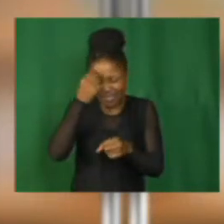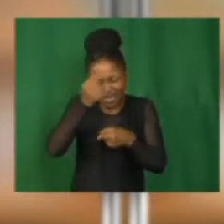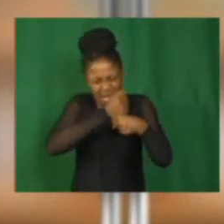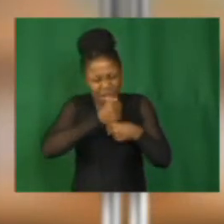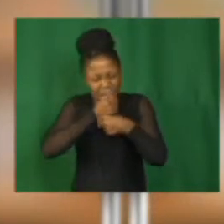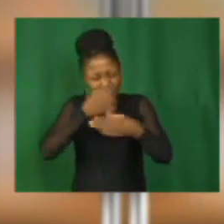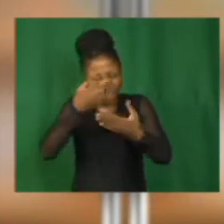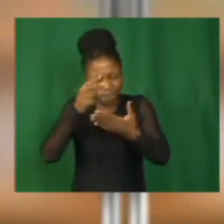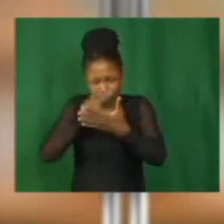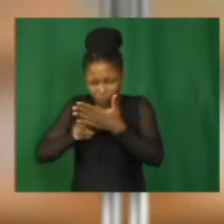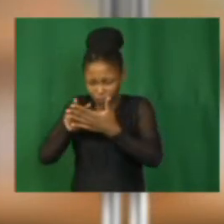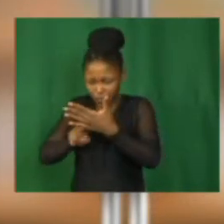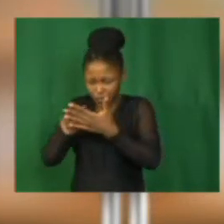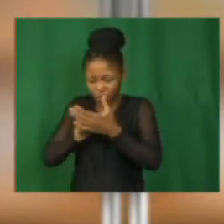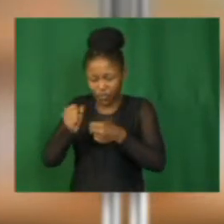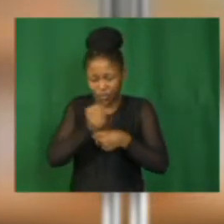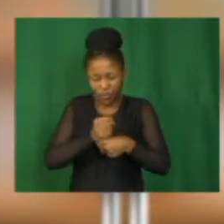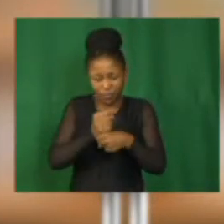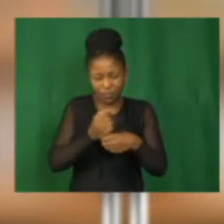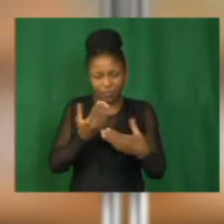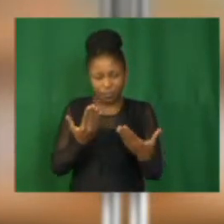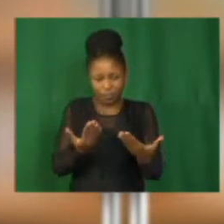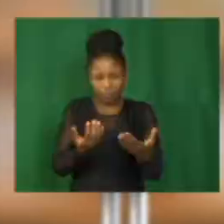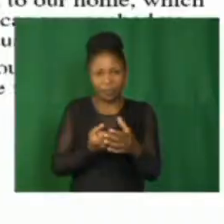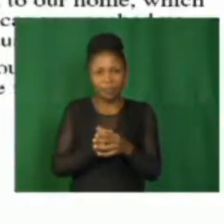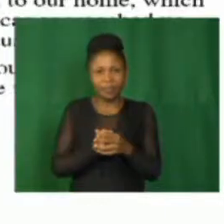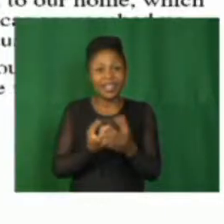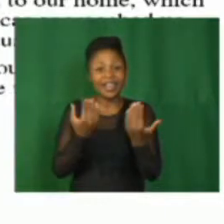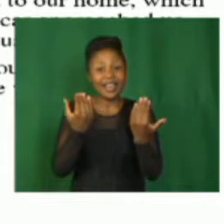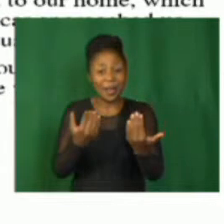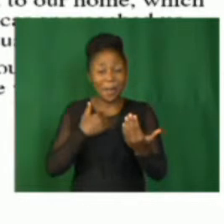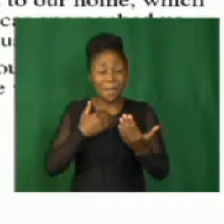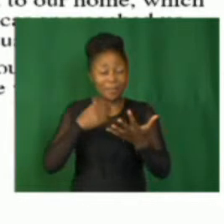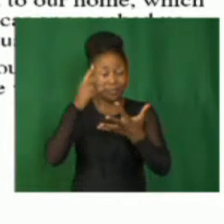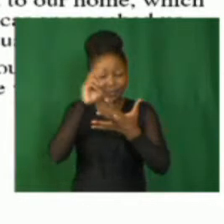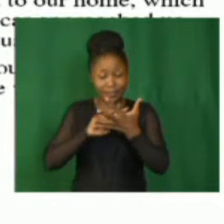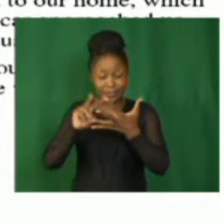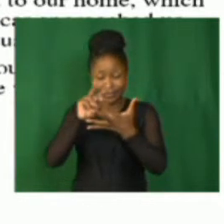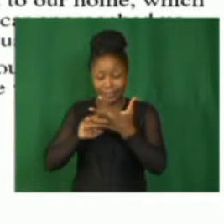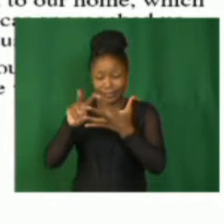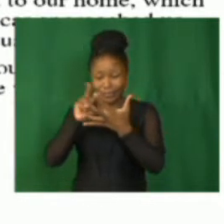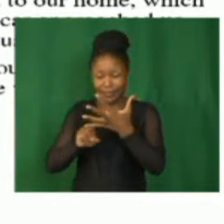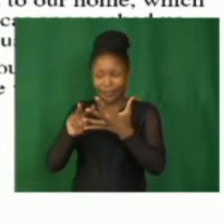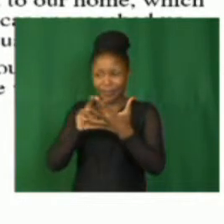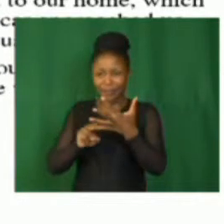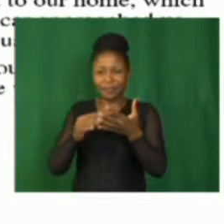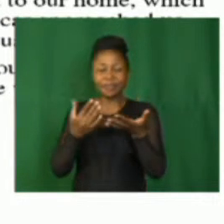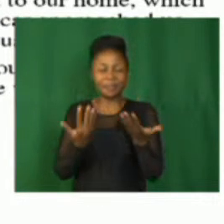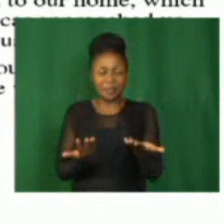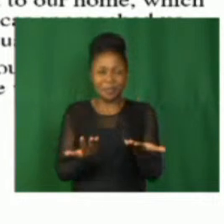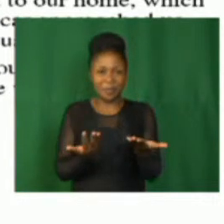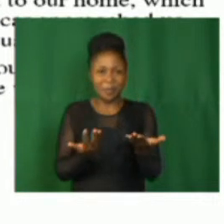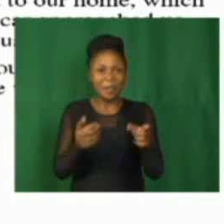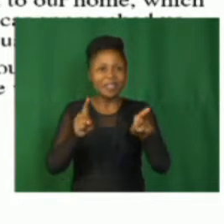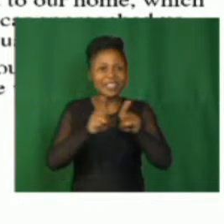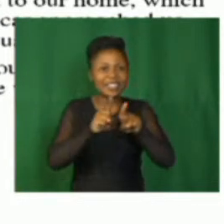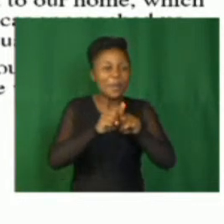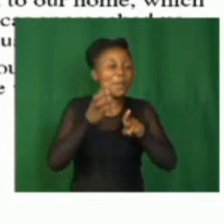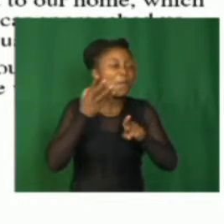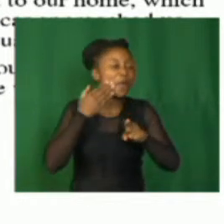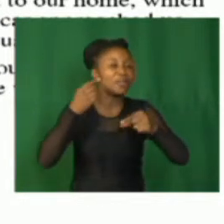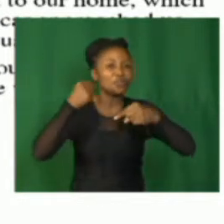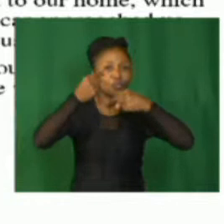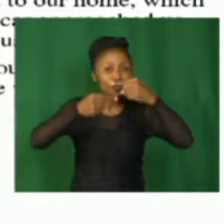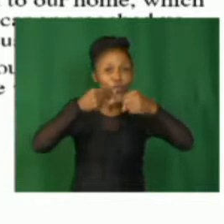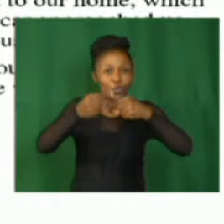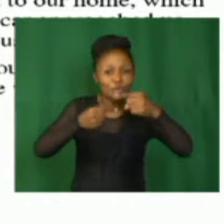about. Now, I'm going to read the passage on your behalf, and as we read, we are going to be looking at a